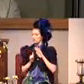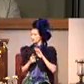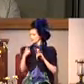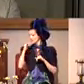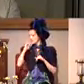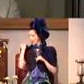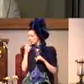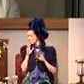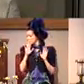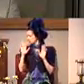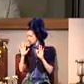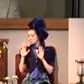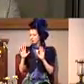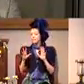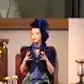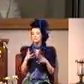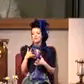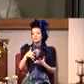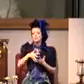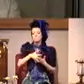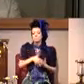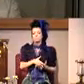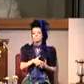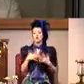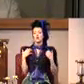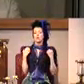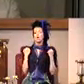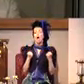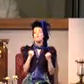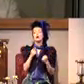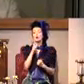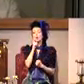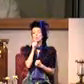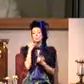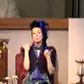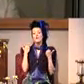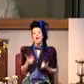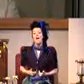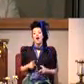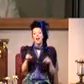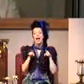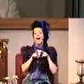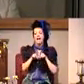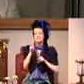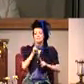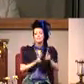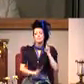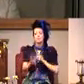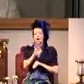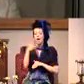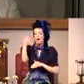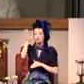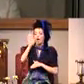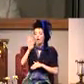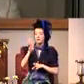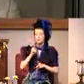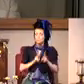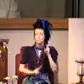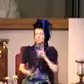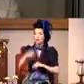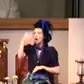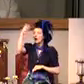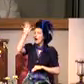just so secure in who we are as the people of God. As the people that God created us to